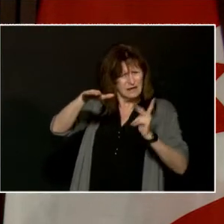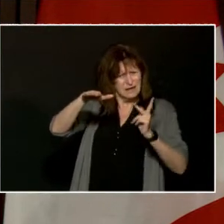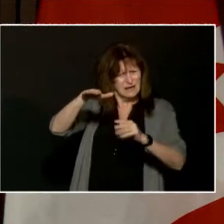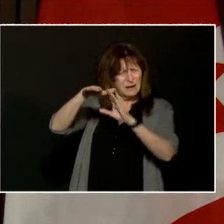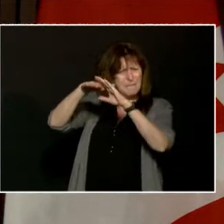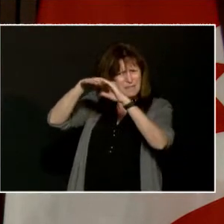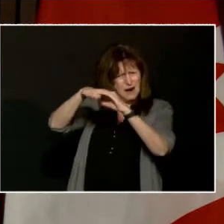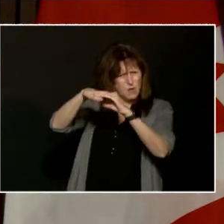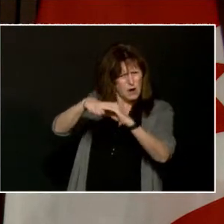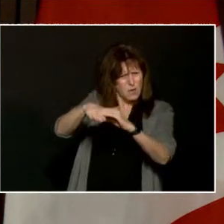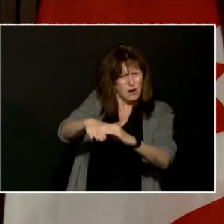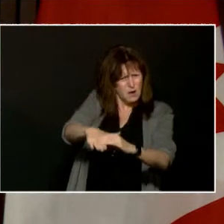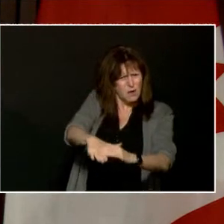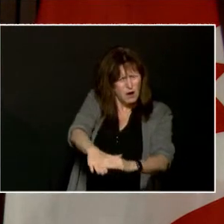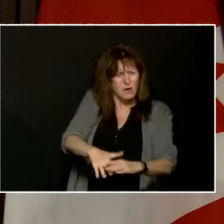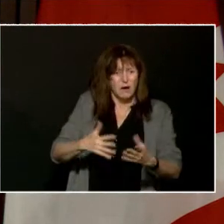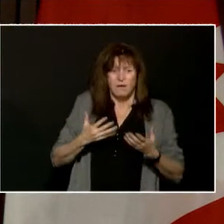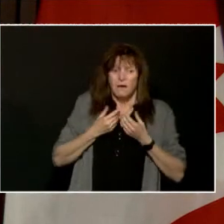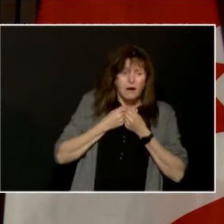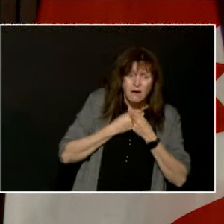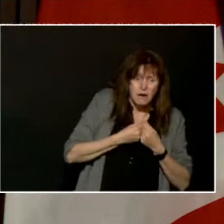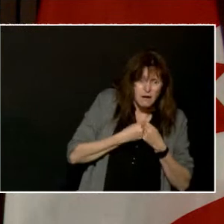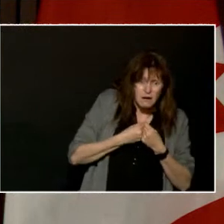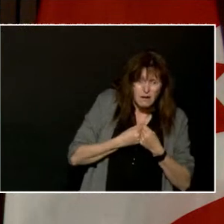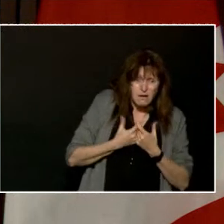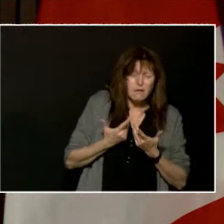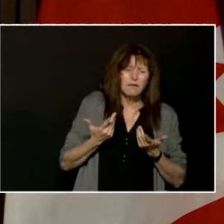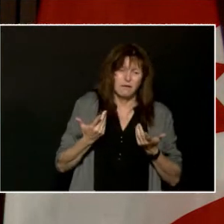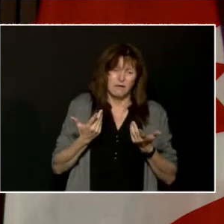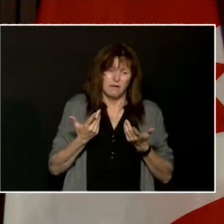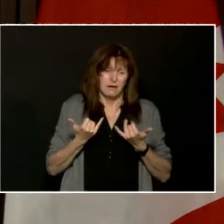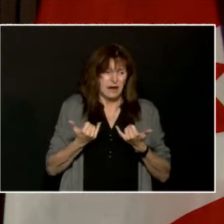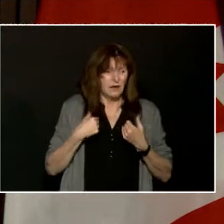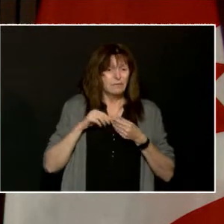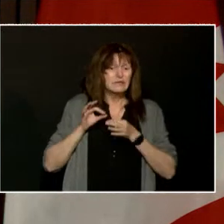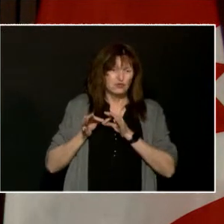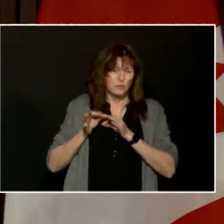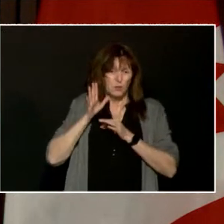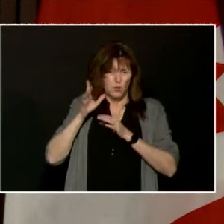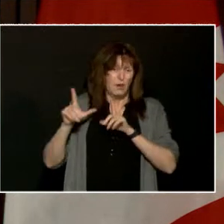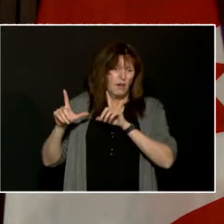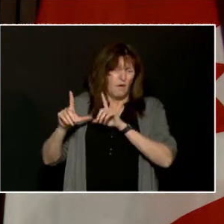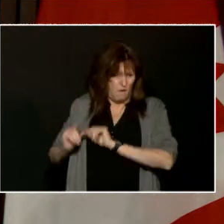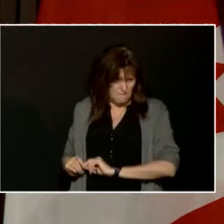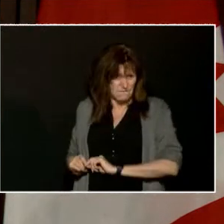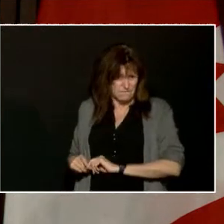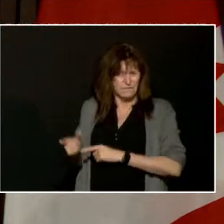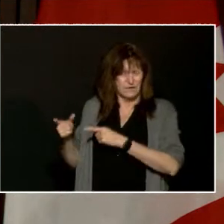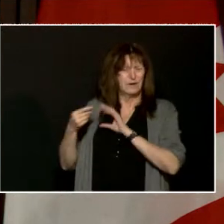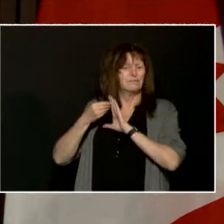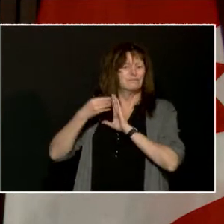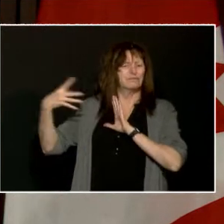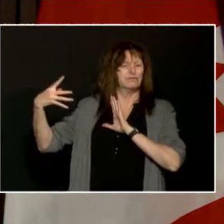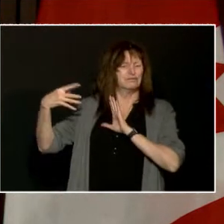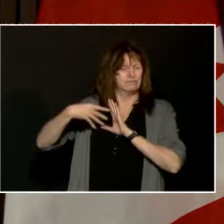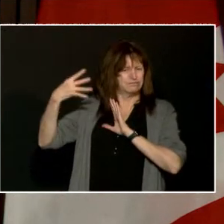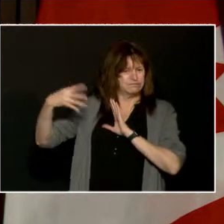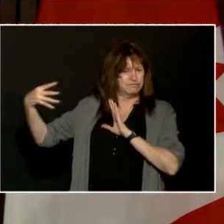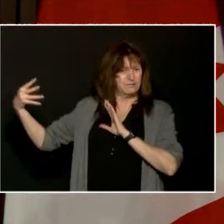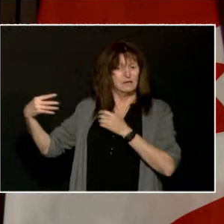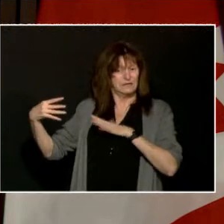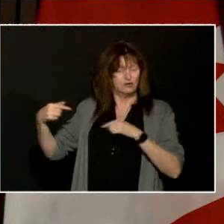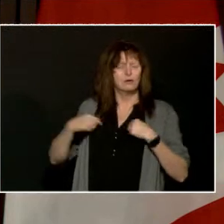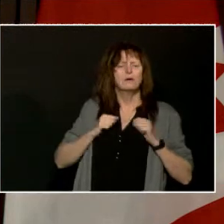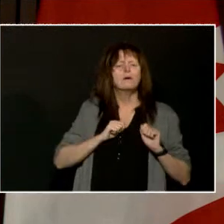numbers. And my apologies, the sign language translation will disappear when we come to the slides. It will return immediately afterwards.